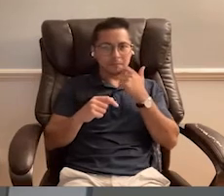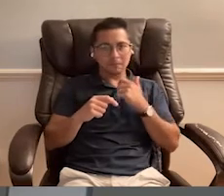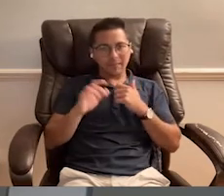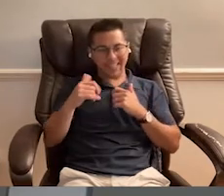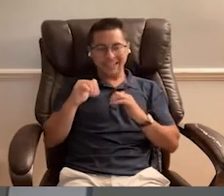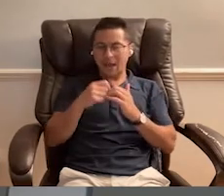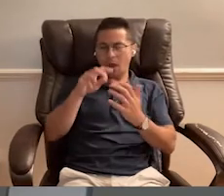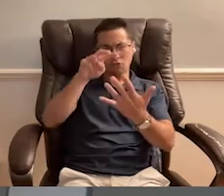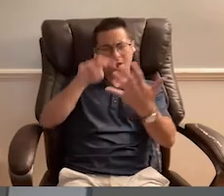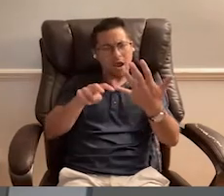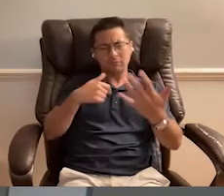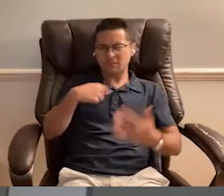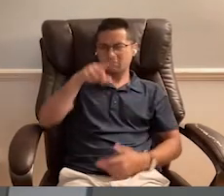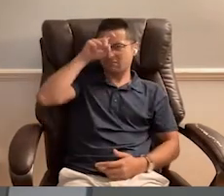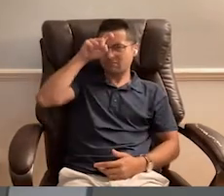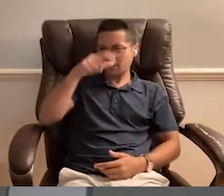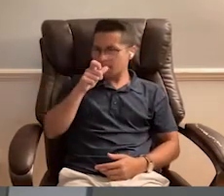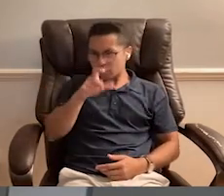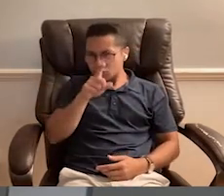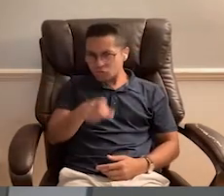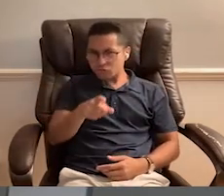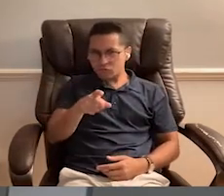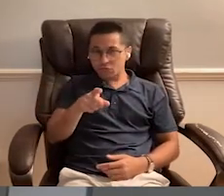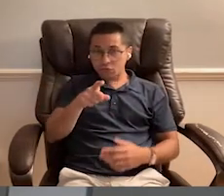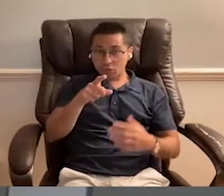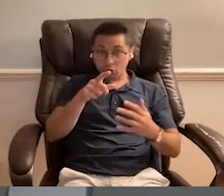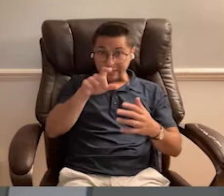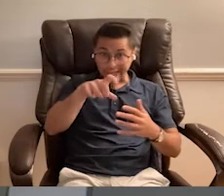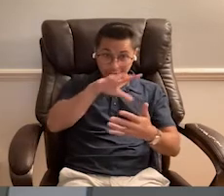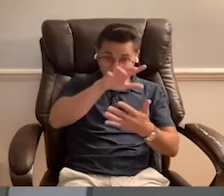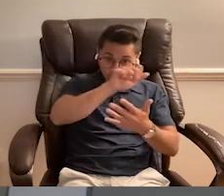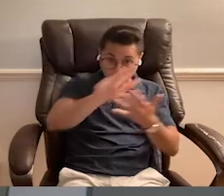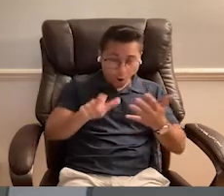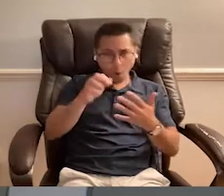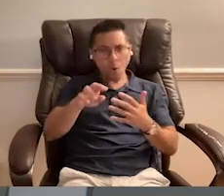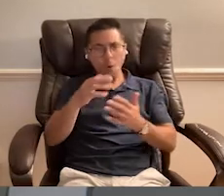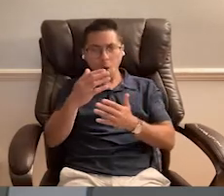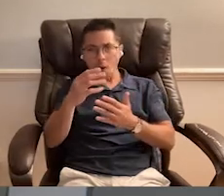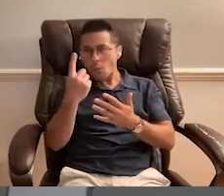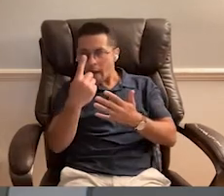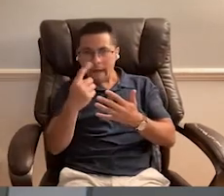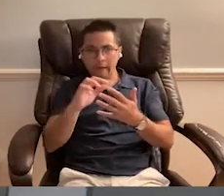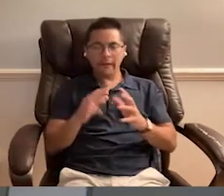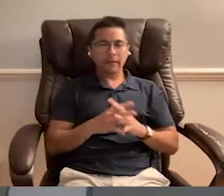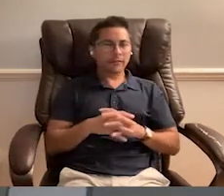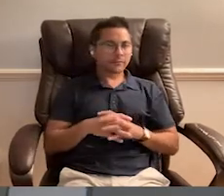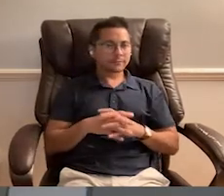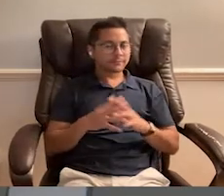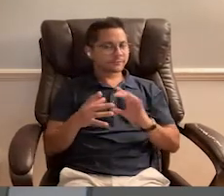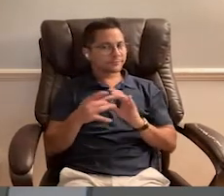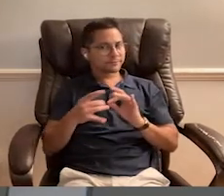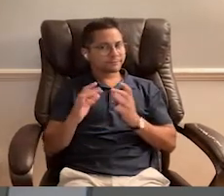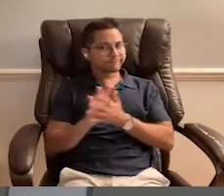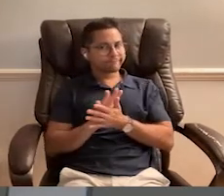but possibly more. So that's just the way I read that, and I just want to make sure that, because I'm pretty sure I don't know where to give them an ID. Yeah, no, for children, you don't need to. Is that for